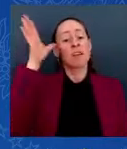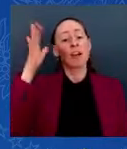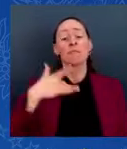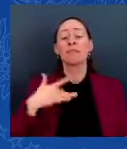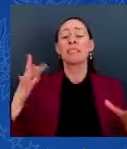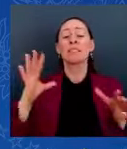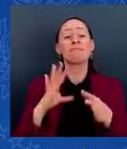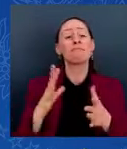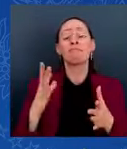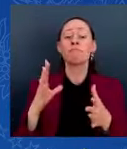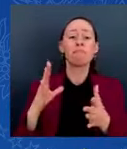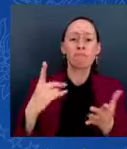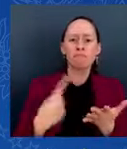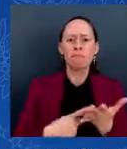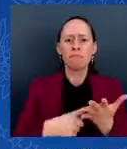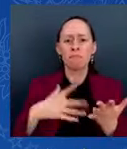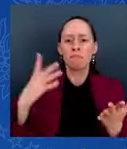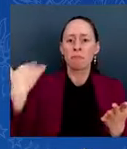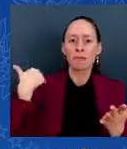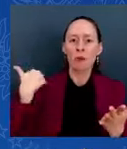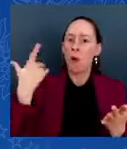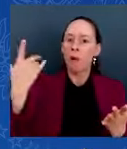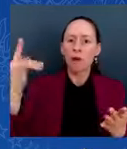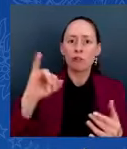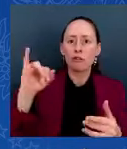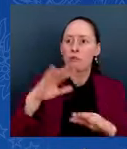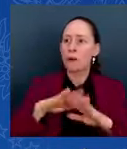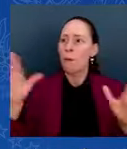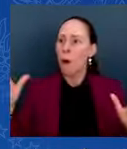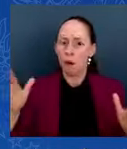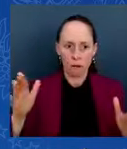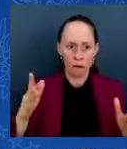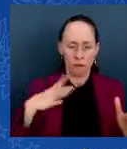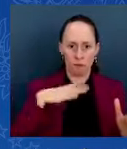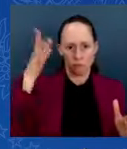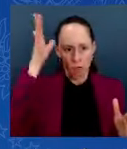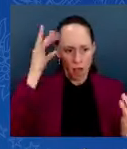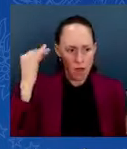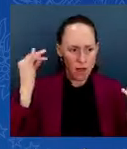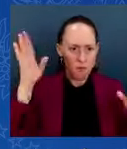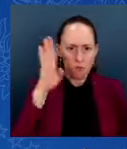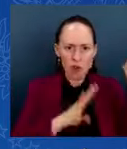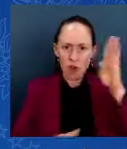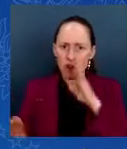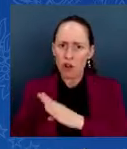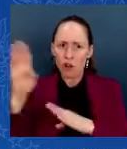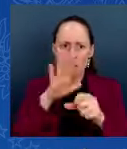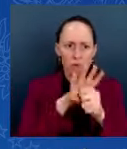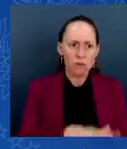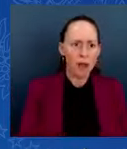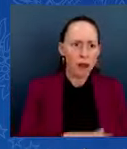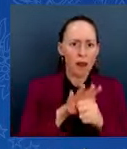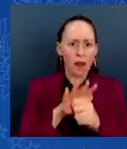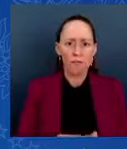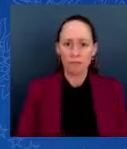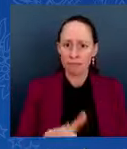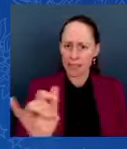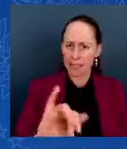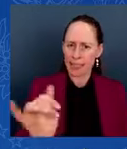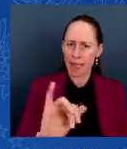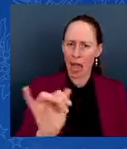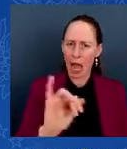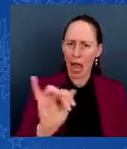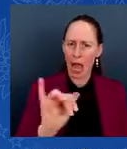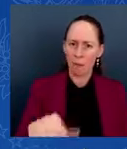for, staring at the ceiling, literally, and you've all experienced, you know people who have experienced this, wondering what in God's